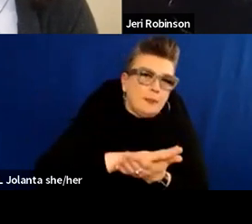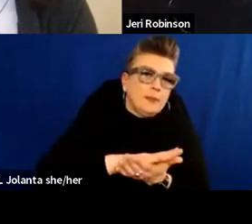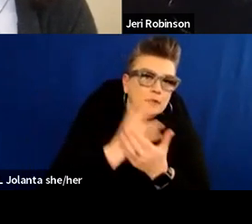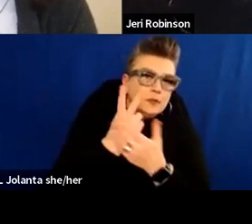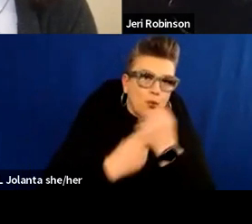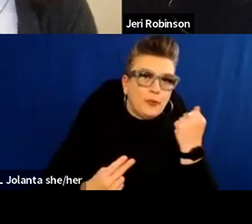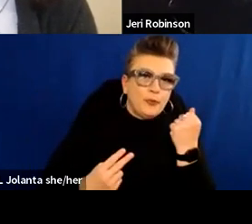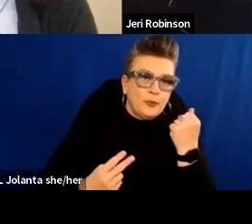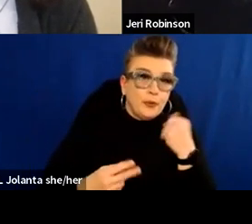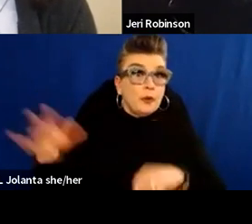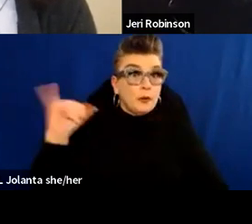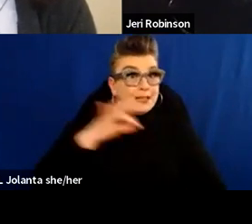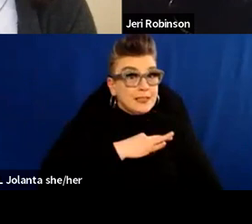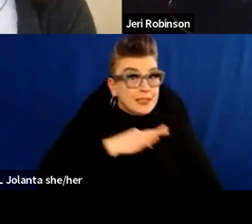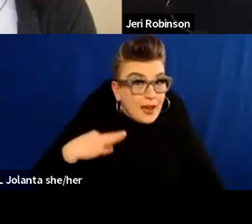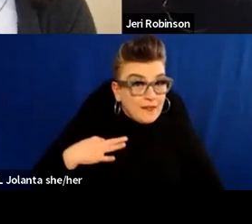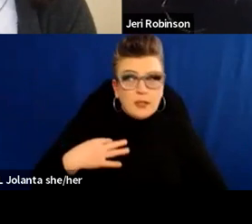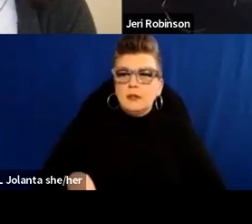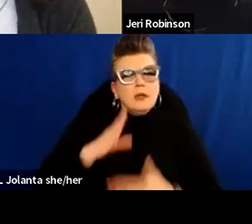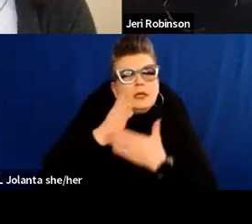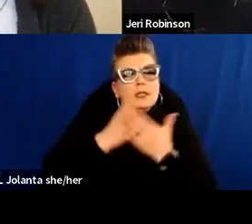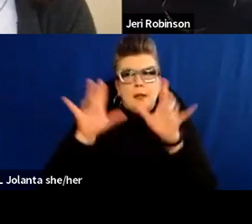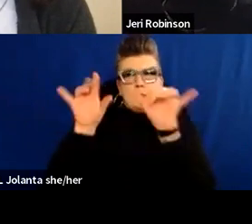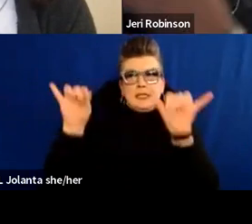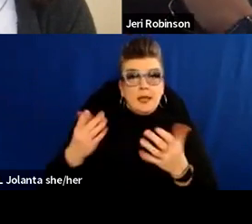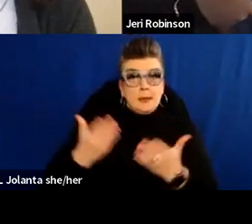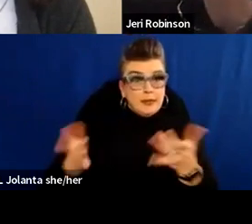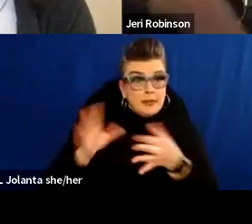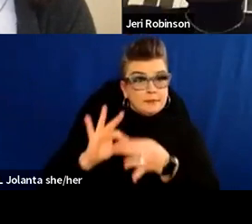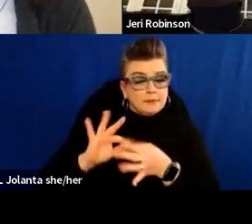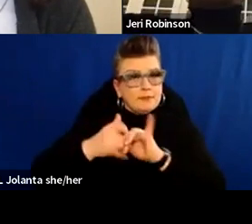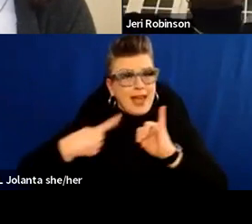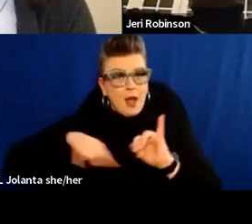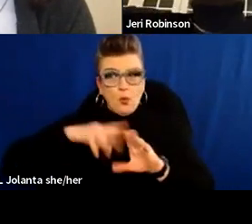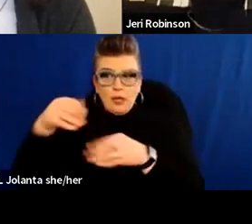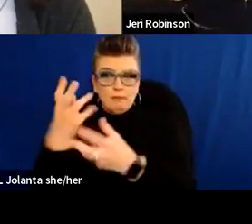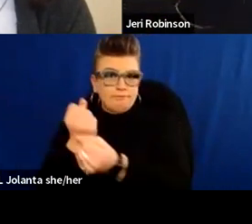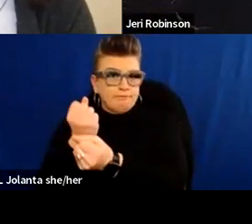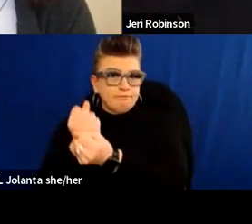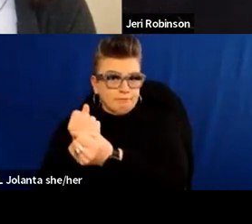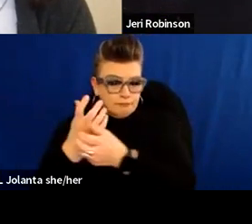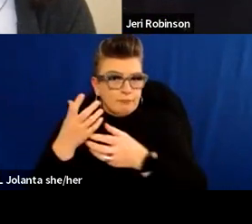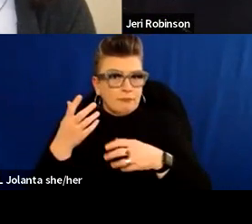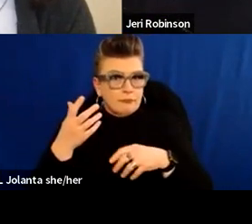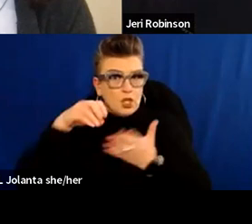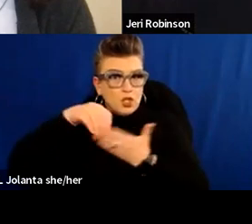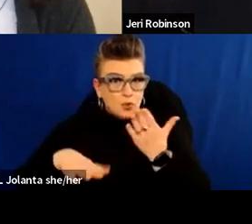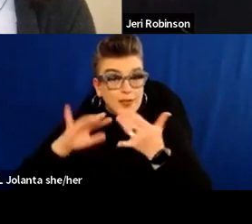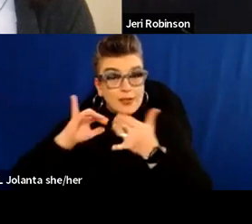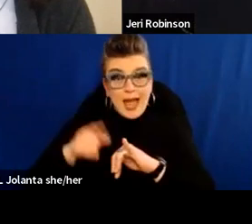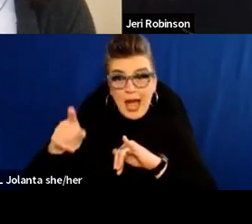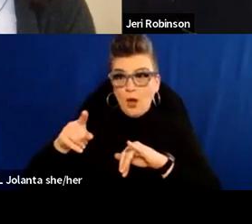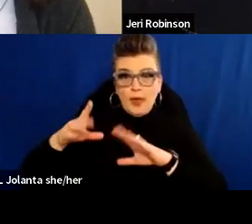and the staffing and then some of the systemic things around how we support students and how they do their